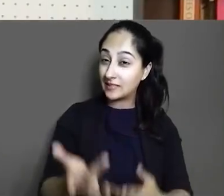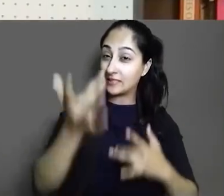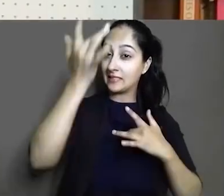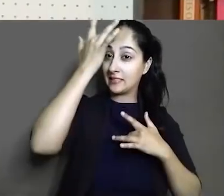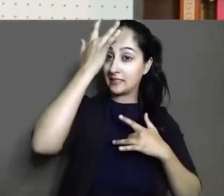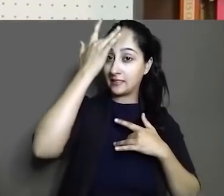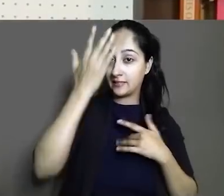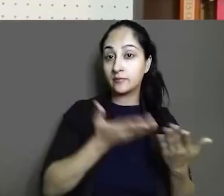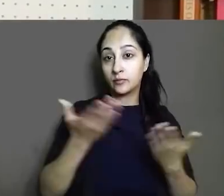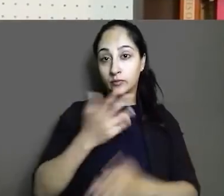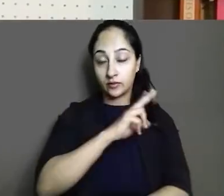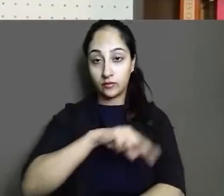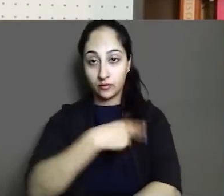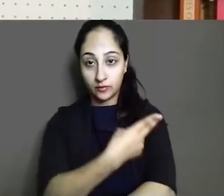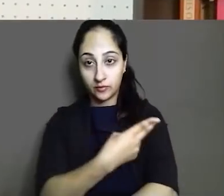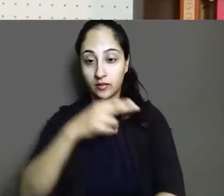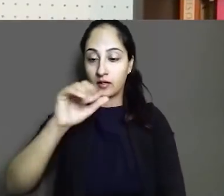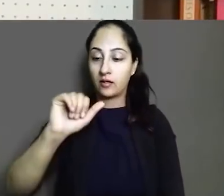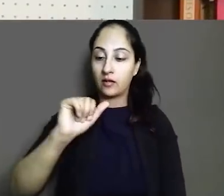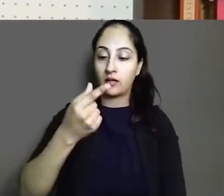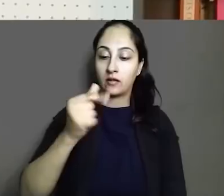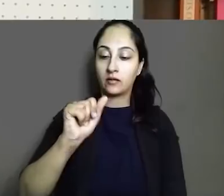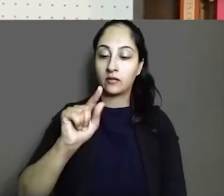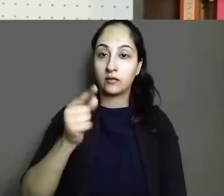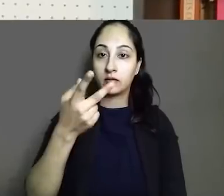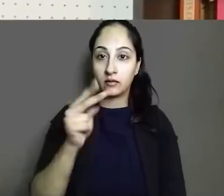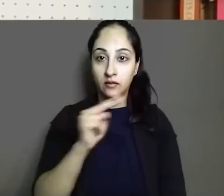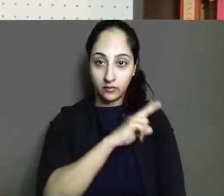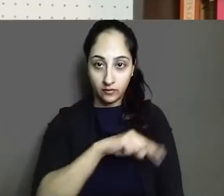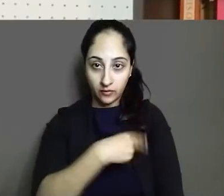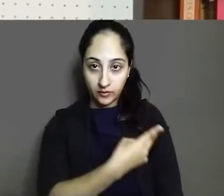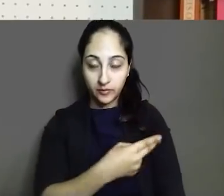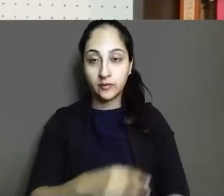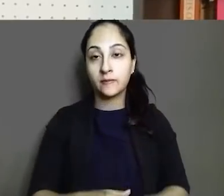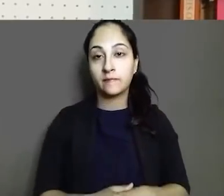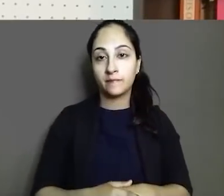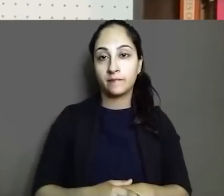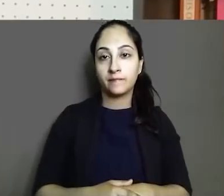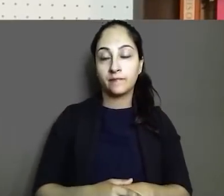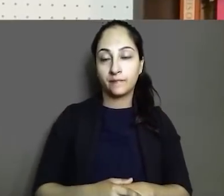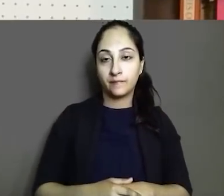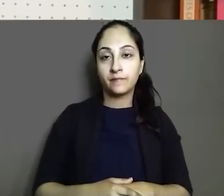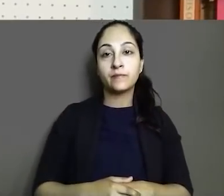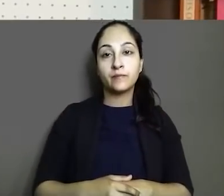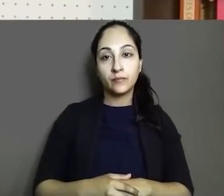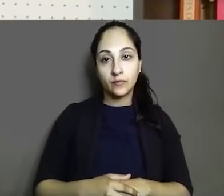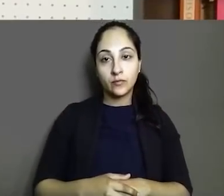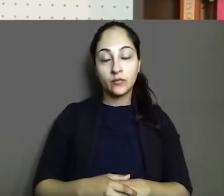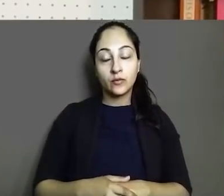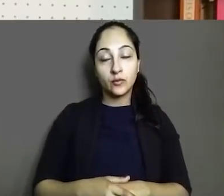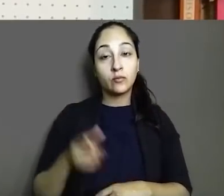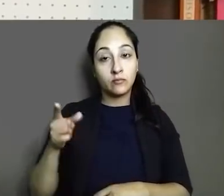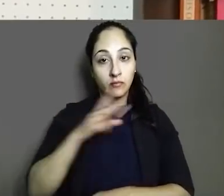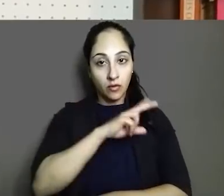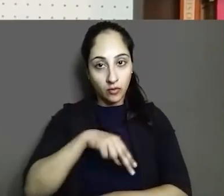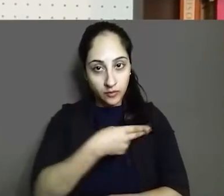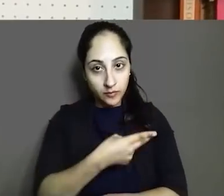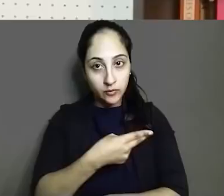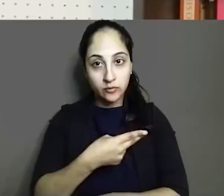that nobody is safe because this is a pandemic, right? Like so all of